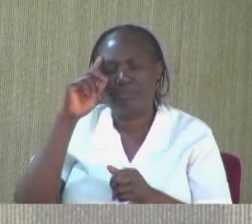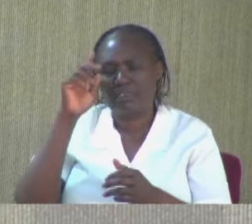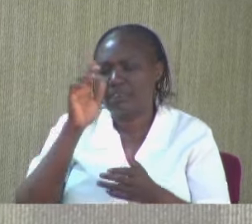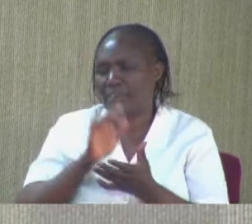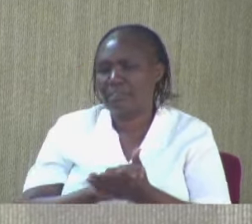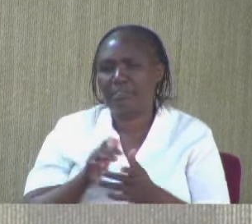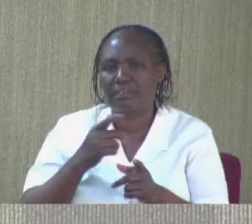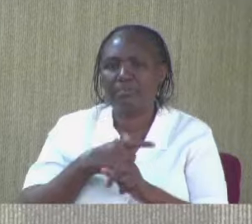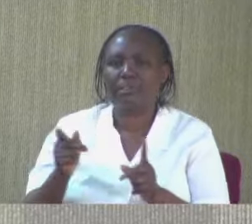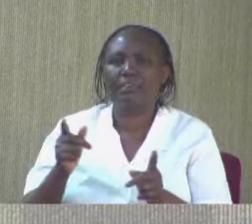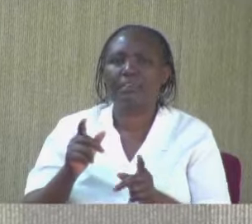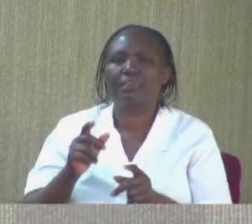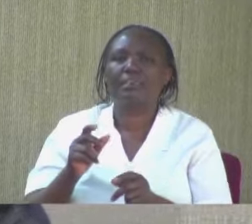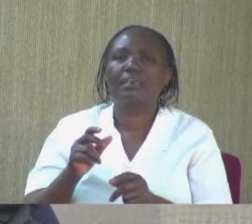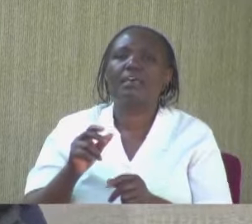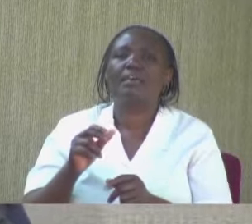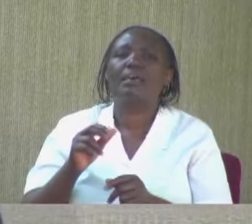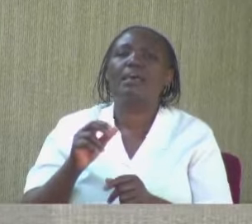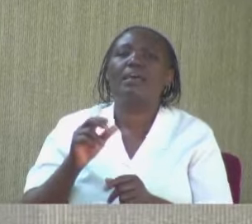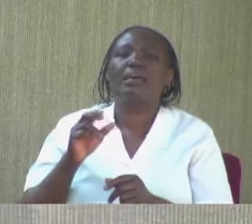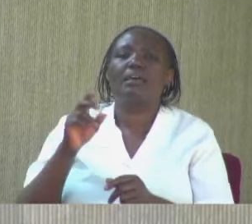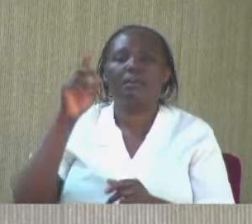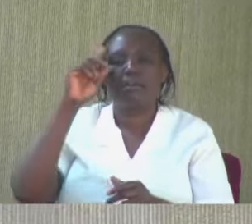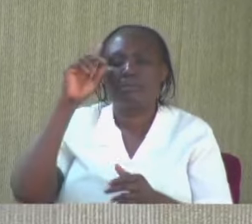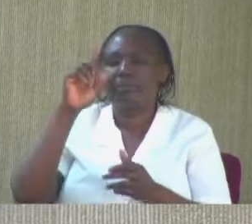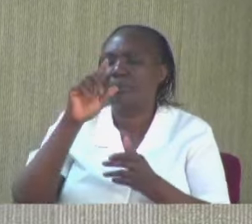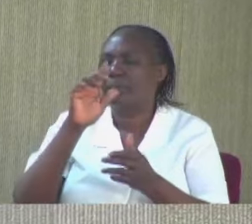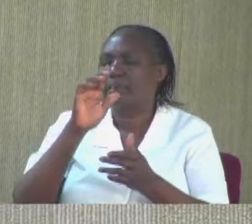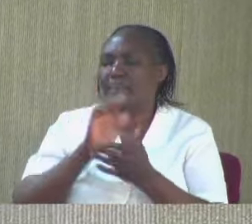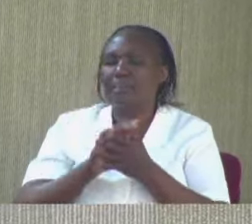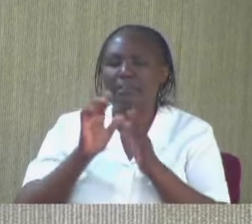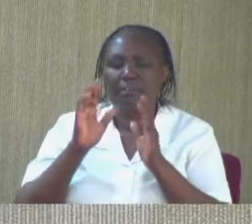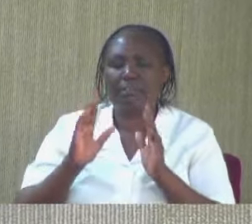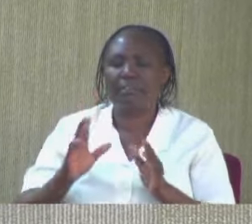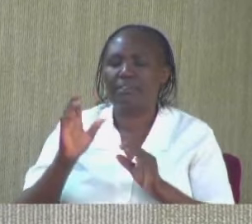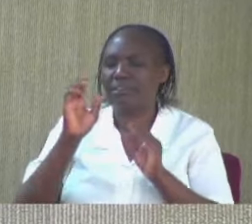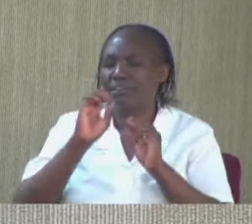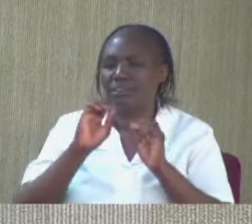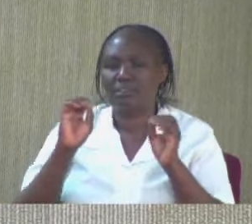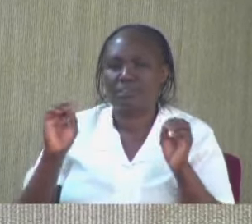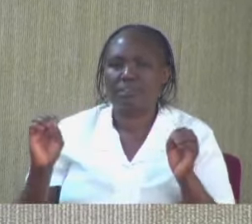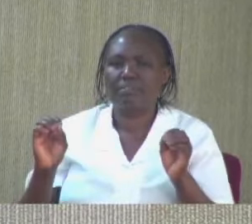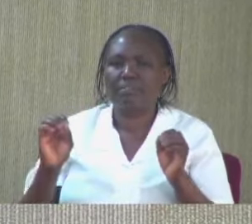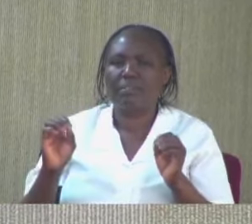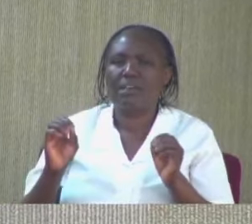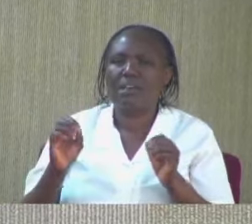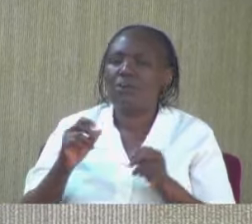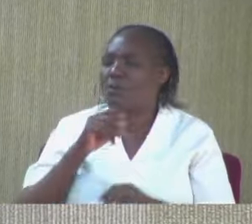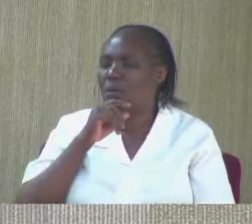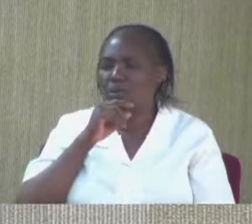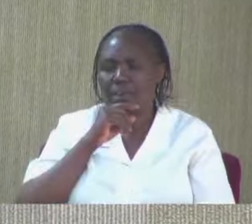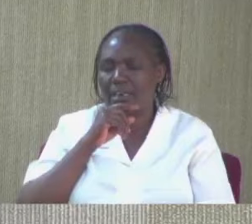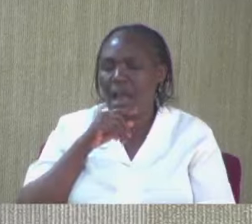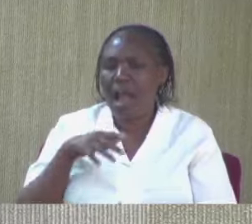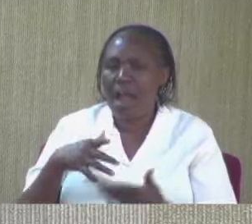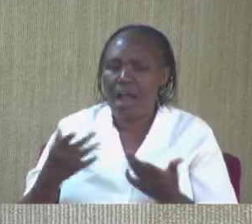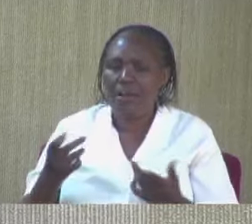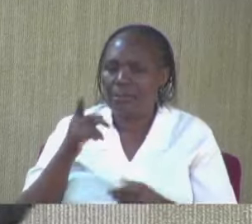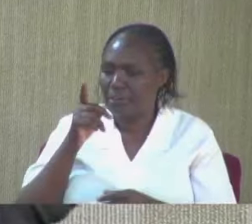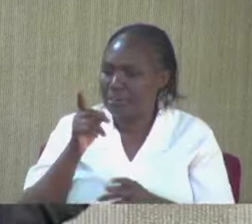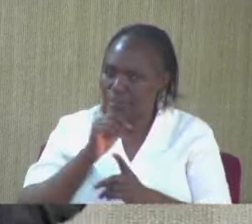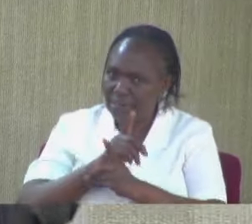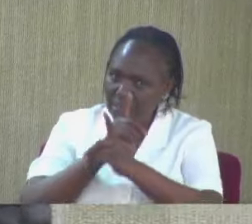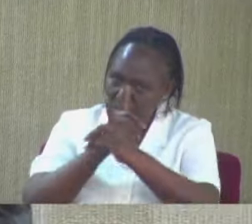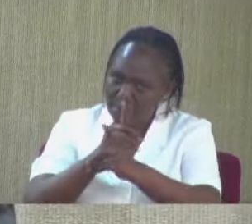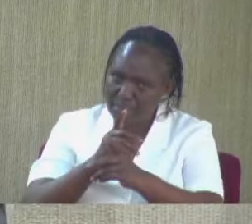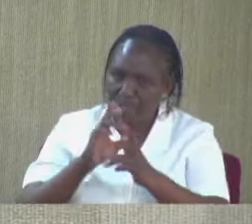was for who? Unbelievers. So that they will wonder, how are these disciples who are Jewish, how are they able